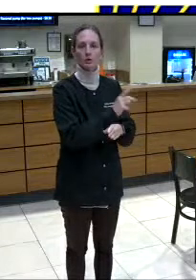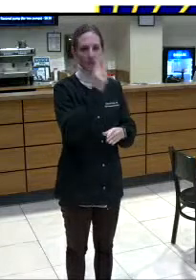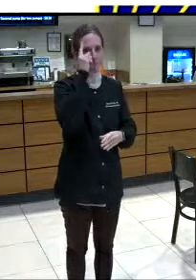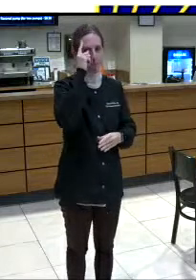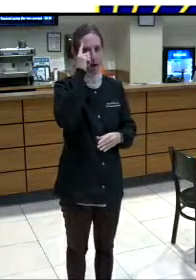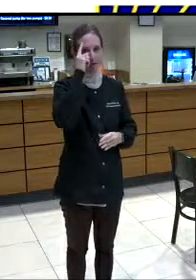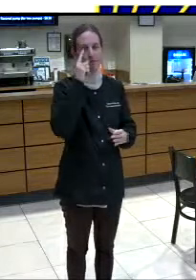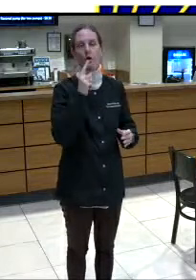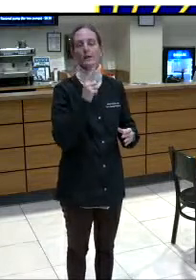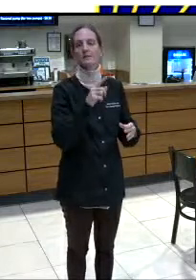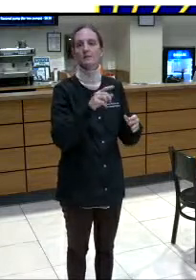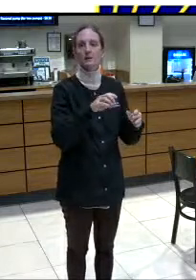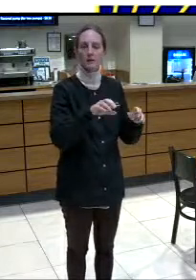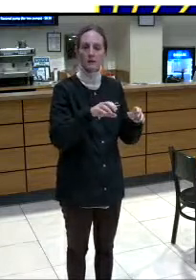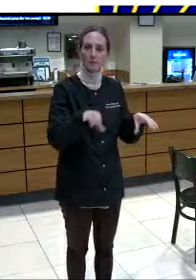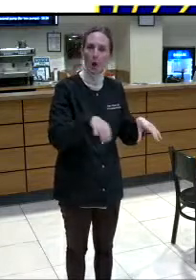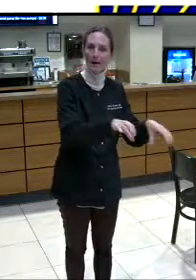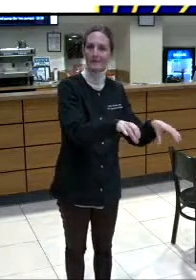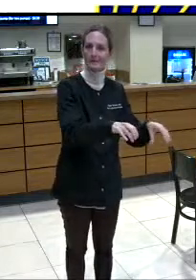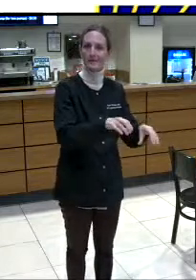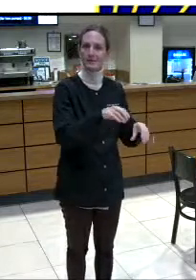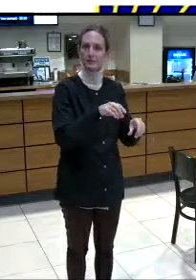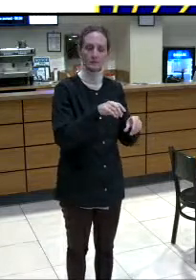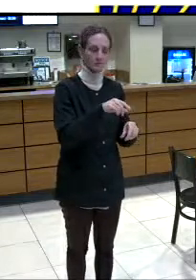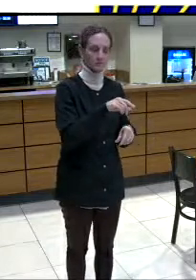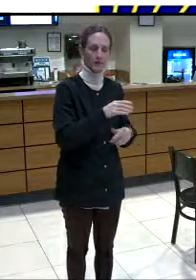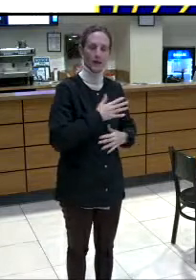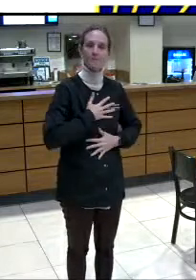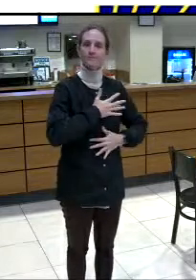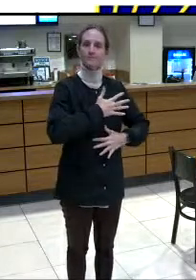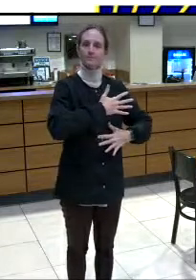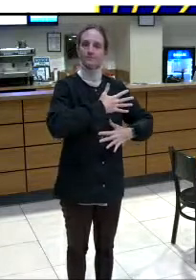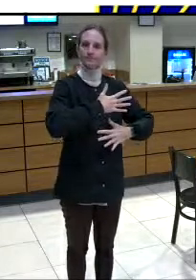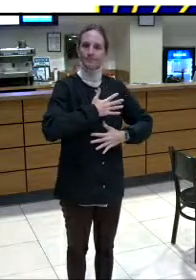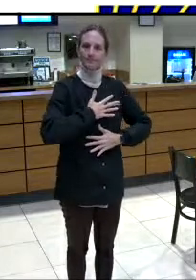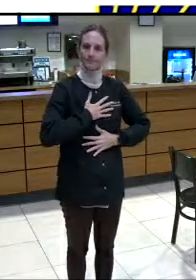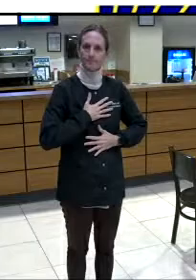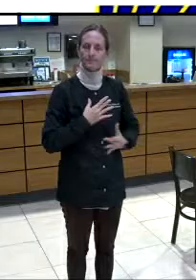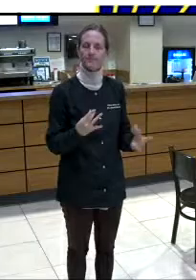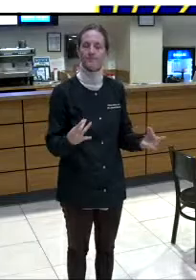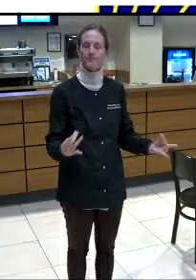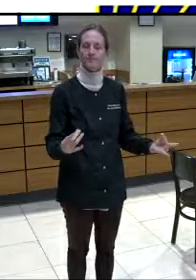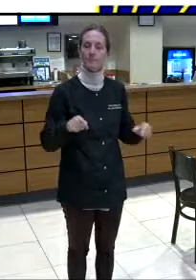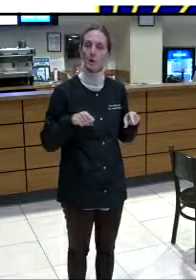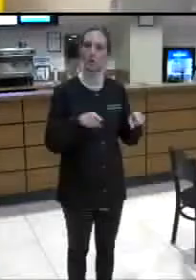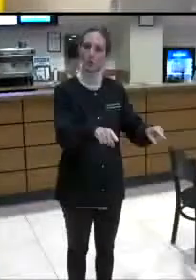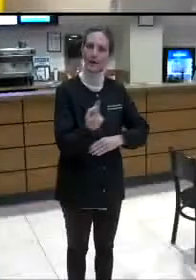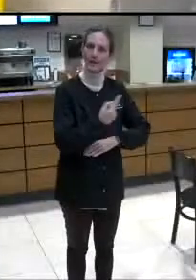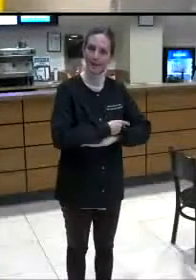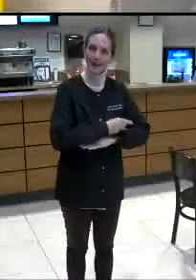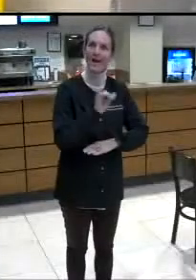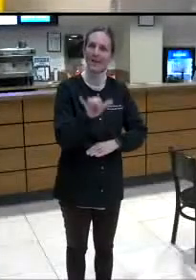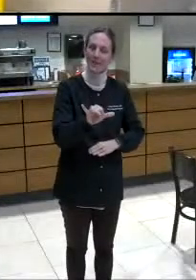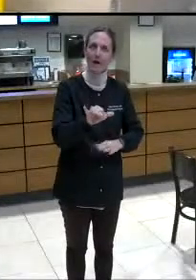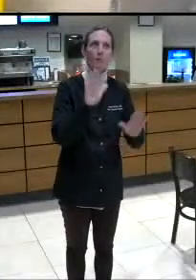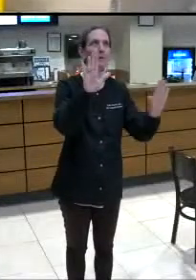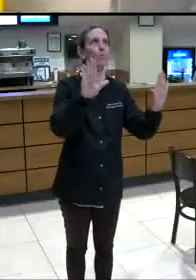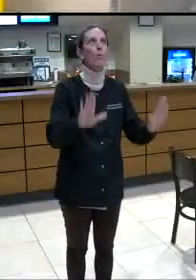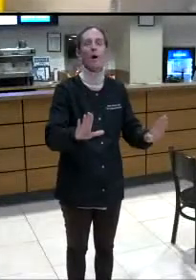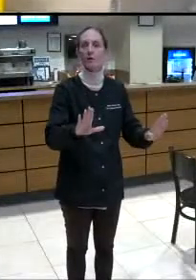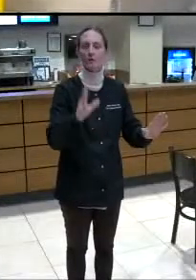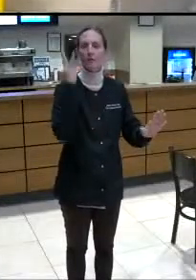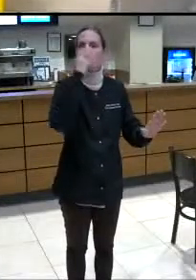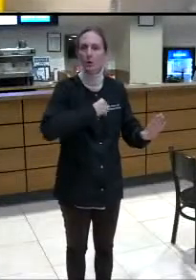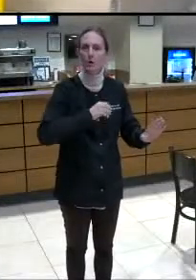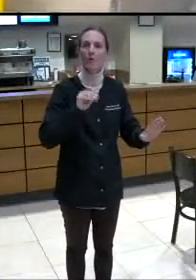school to allow staff and students to kind of deep breathe during the day. But wouldn't that be a beautiful thing to have systemically across our district? So we've